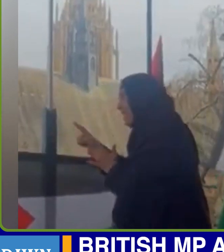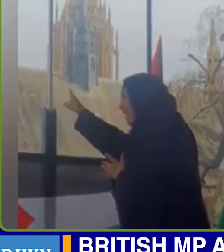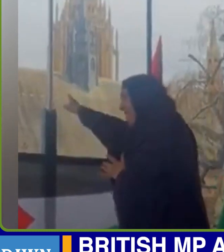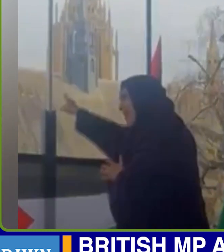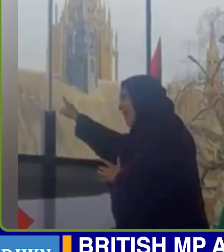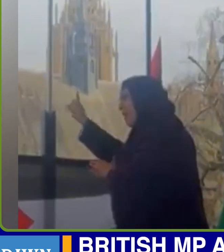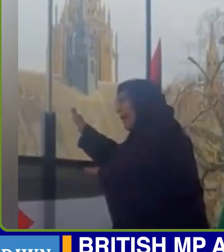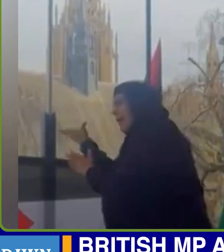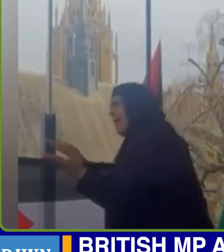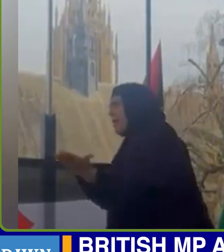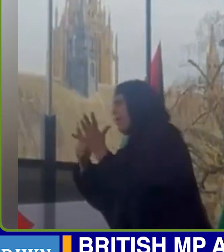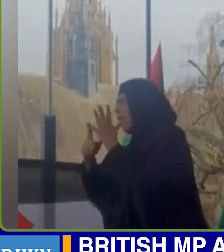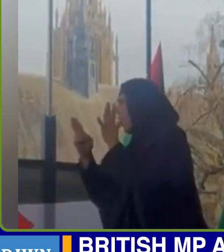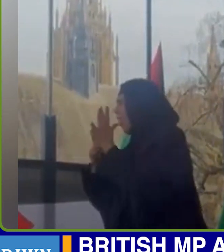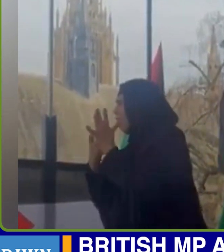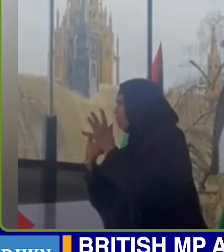funding immediately.